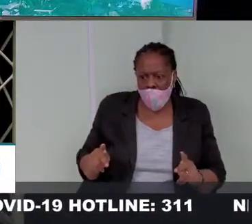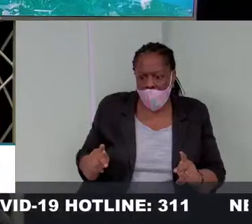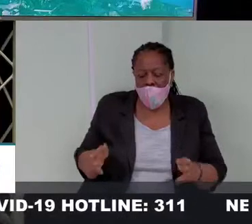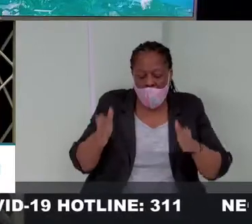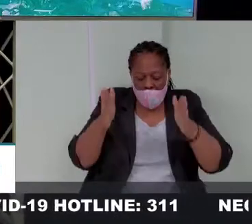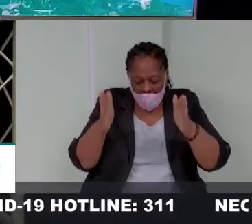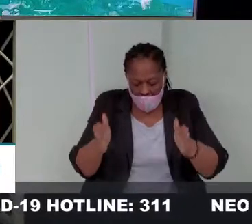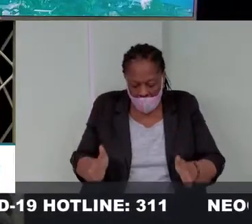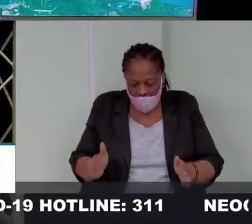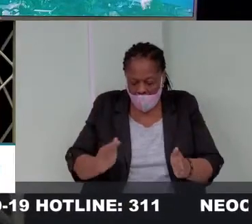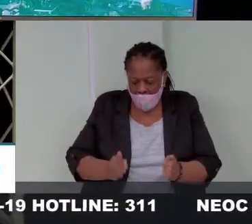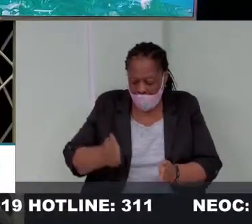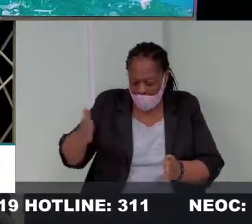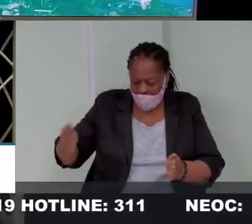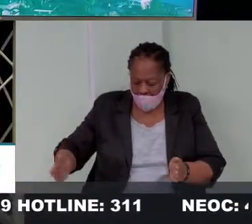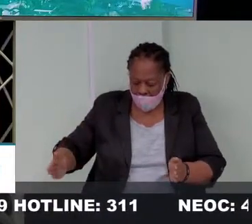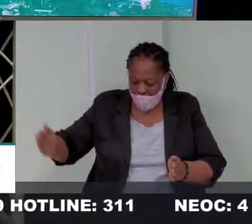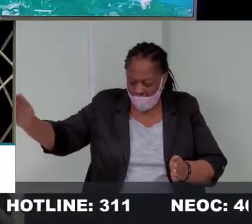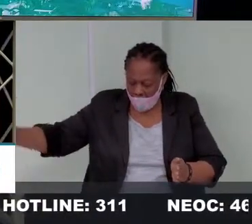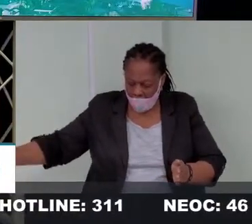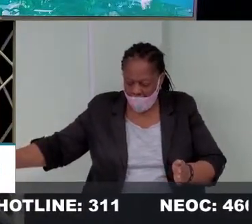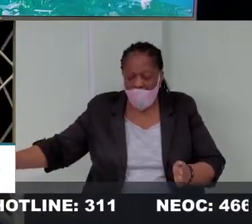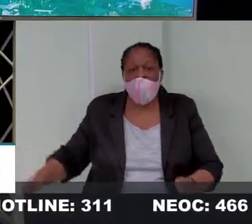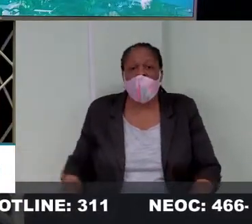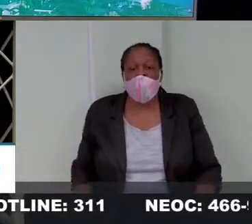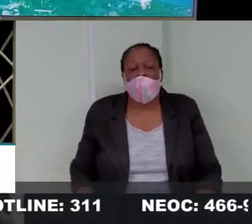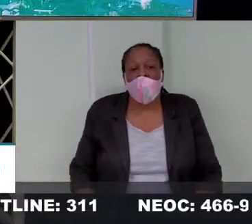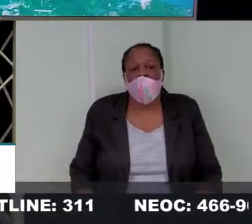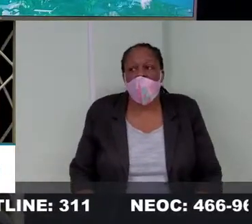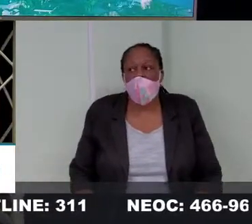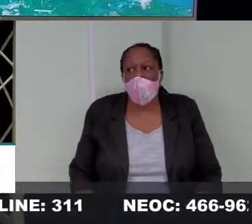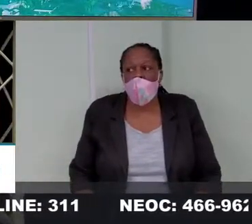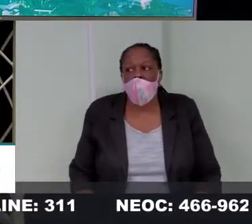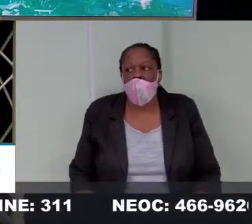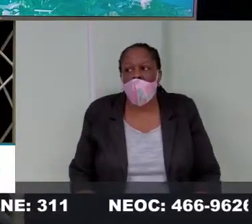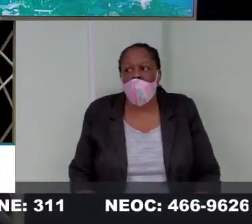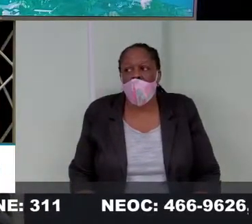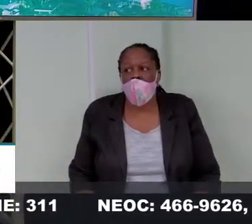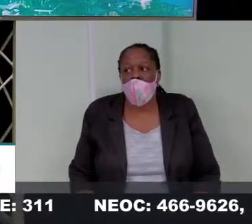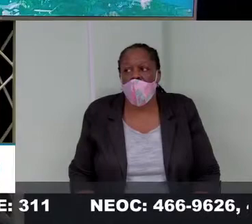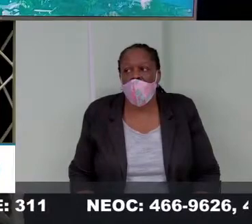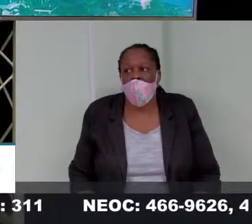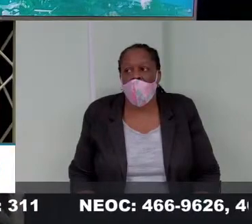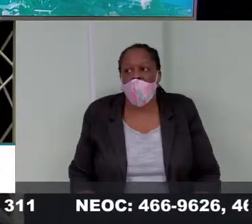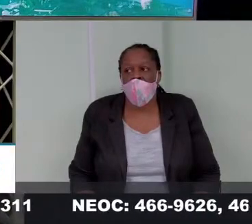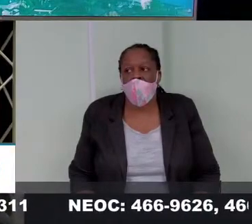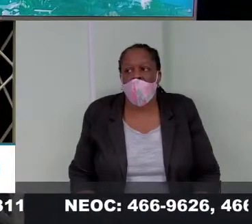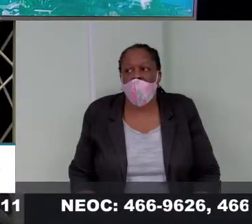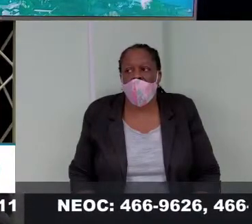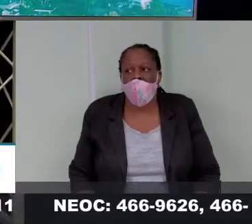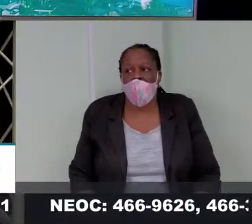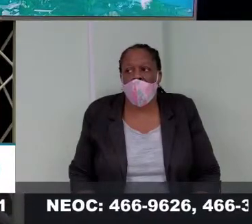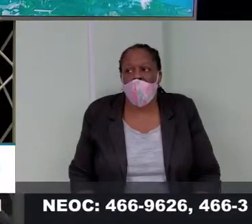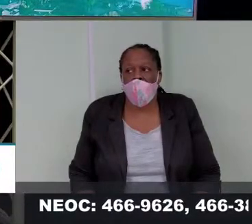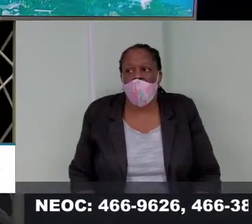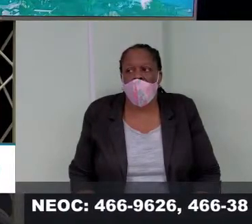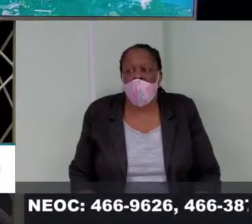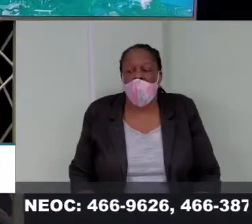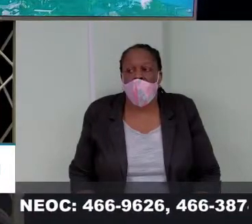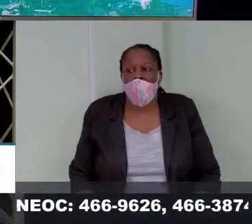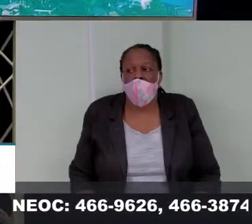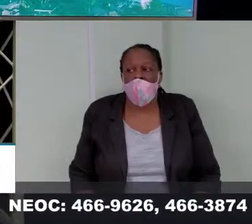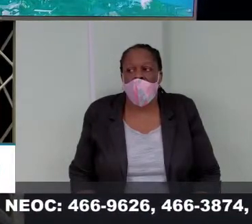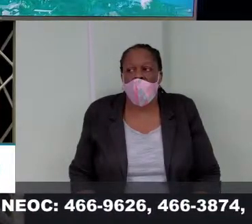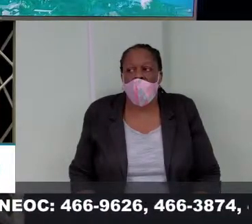physical distancing. But if you were to read most of the articles early on in this pandemic, they would have been using social distancing, but the term has